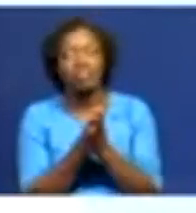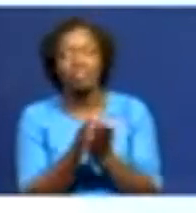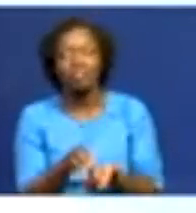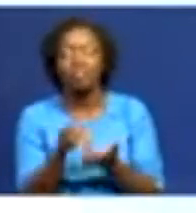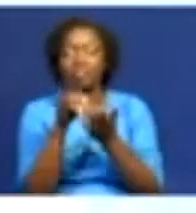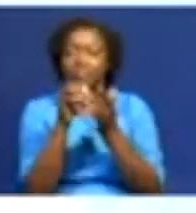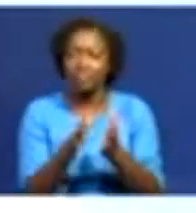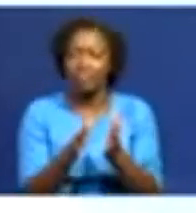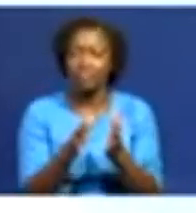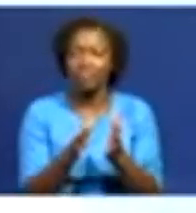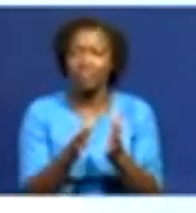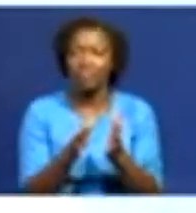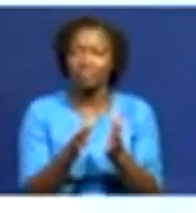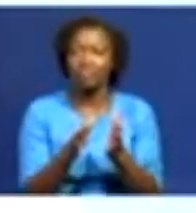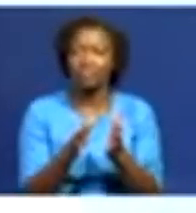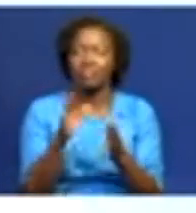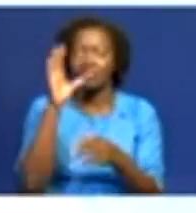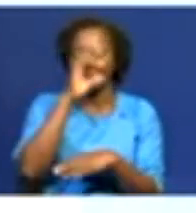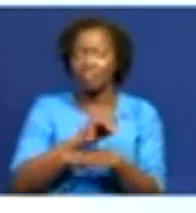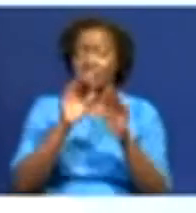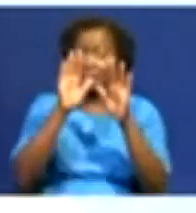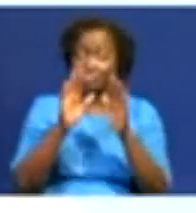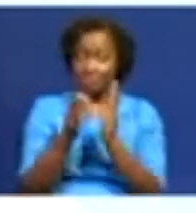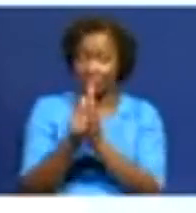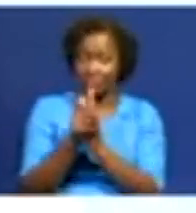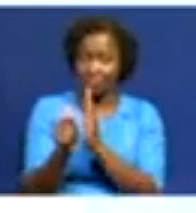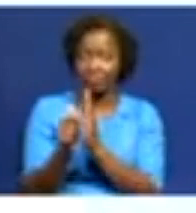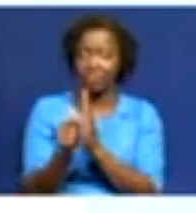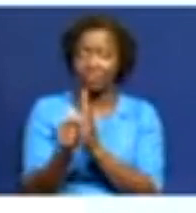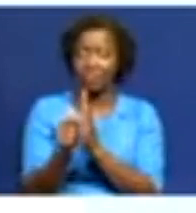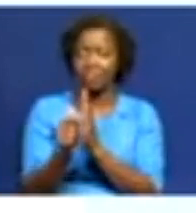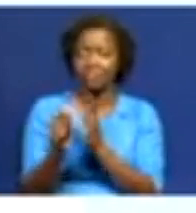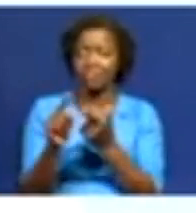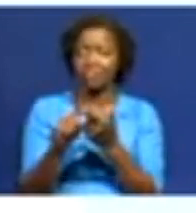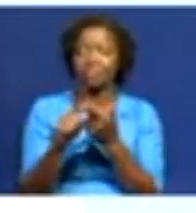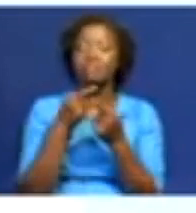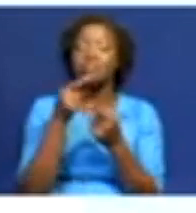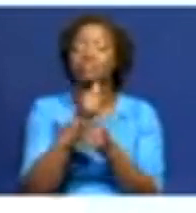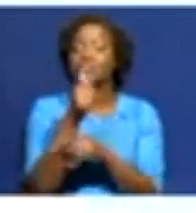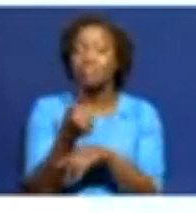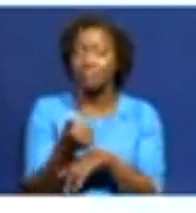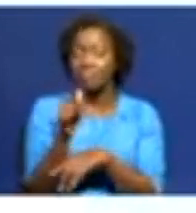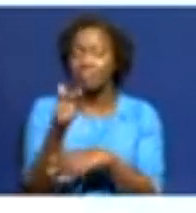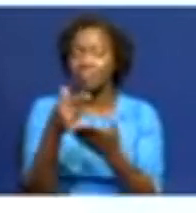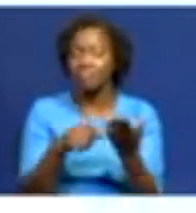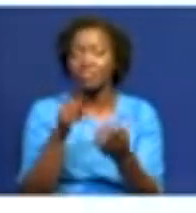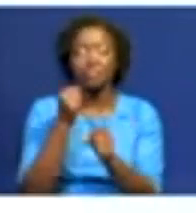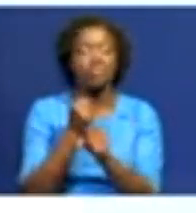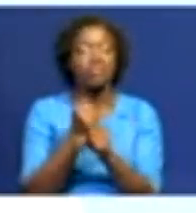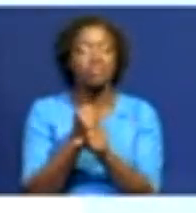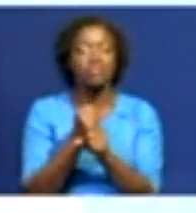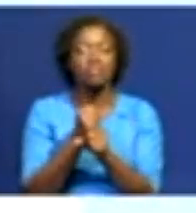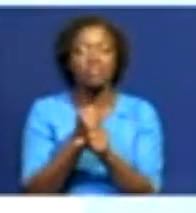specialist. They don't have the necessary skills to convince others that this is what should be done, you